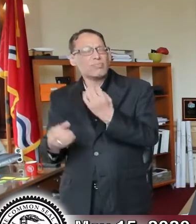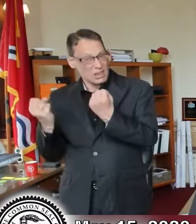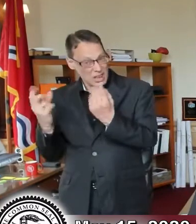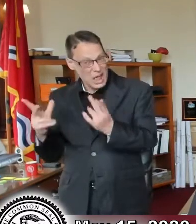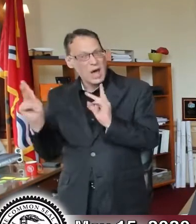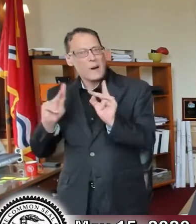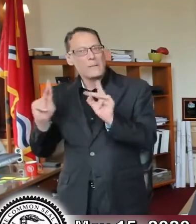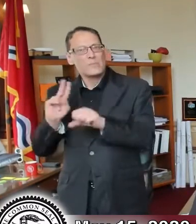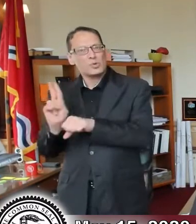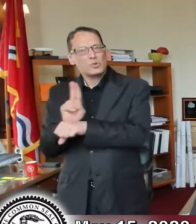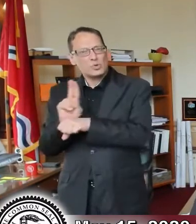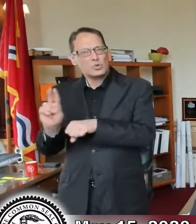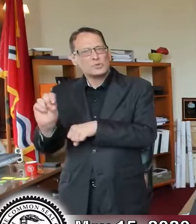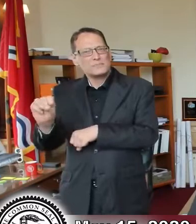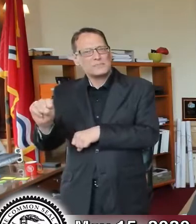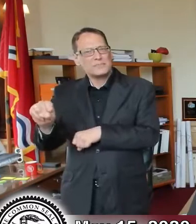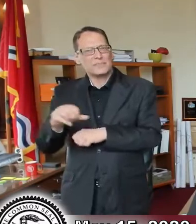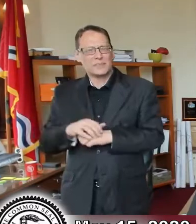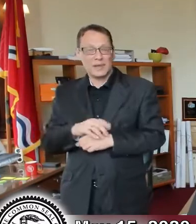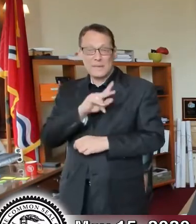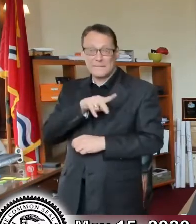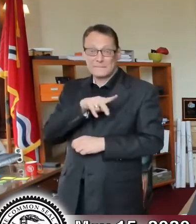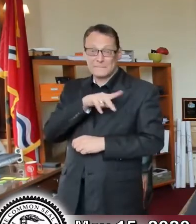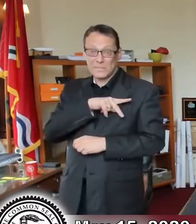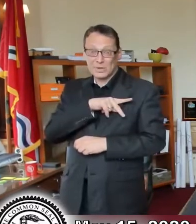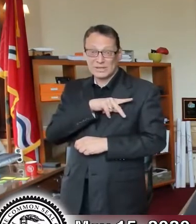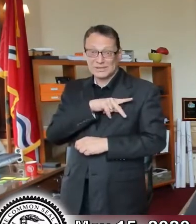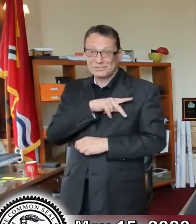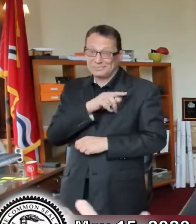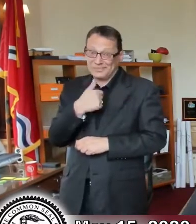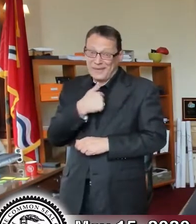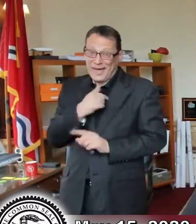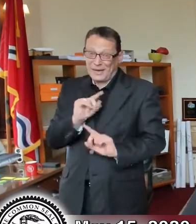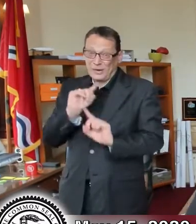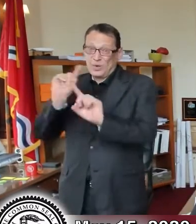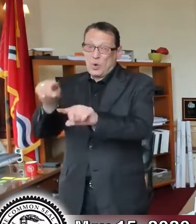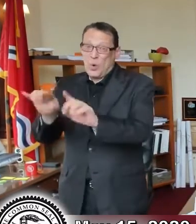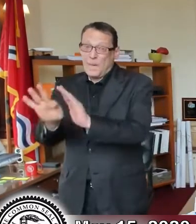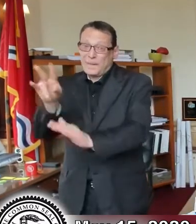these services. Personally, to be honest, I just go pick it up, but